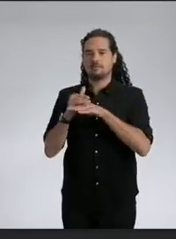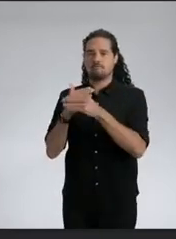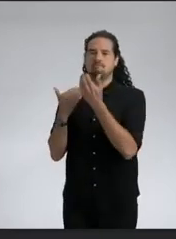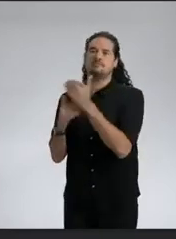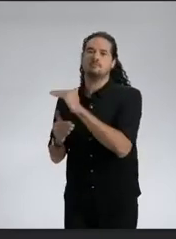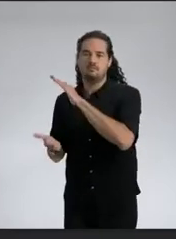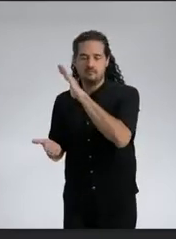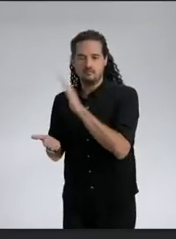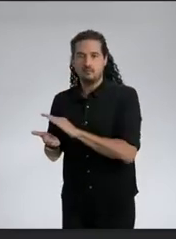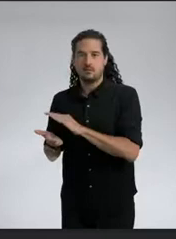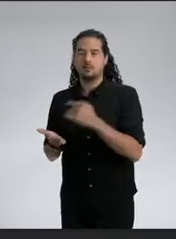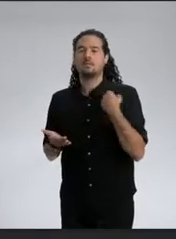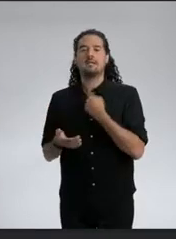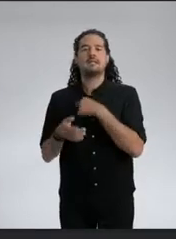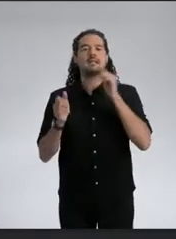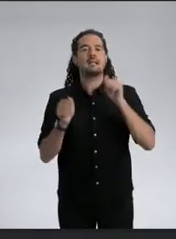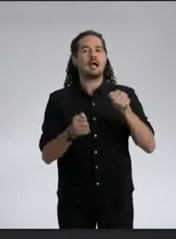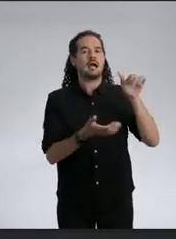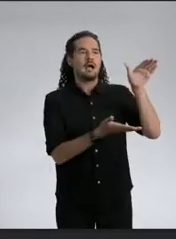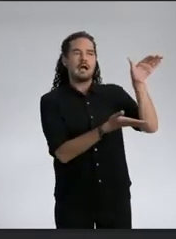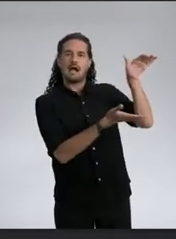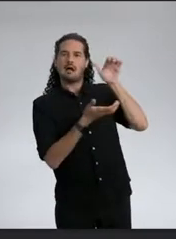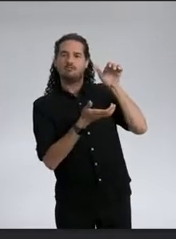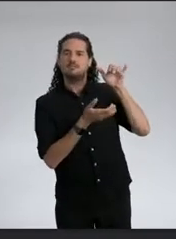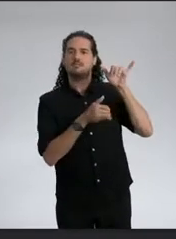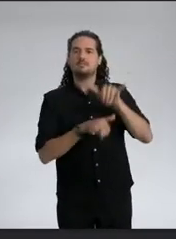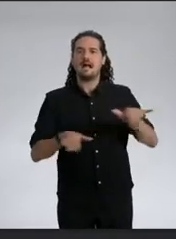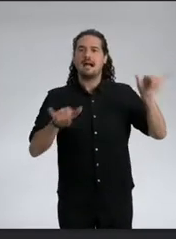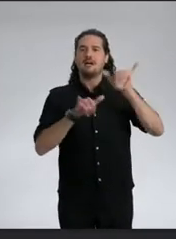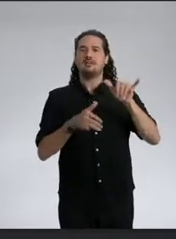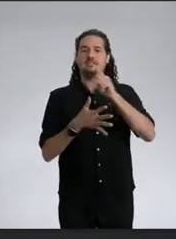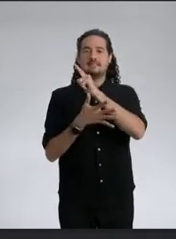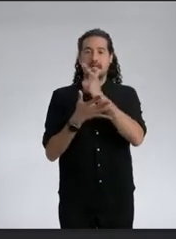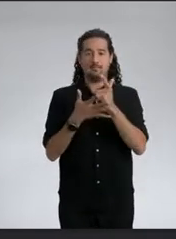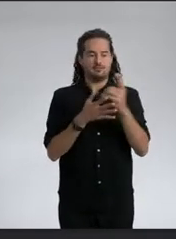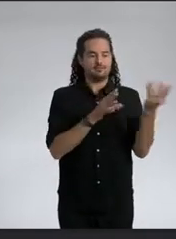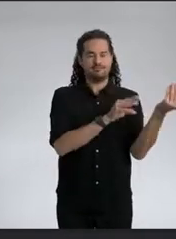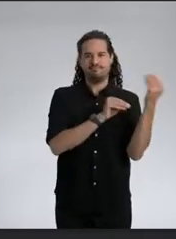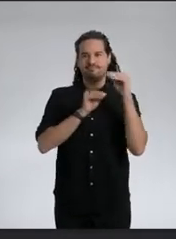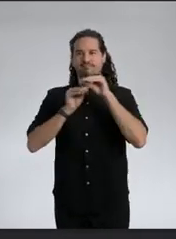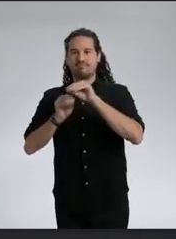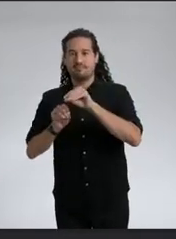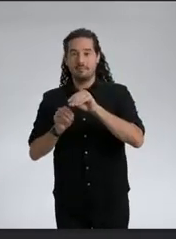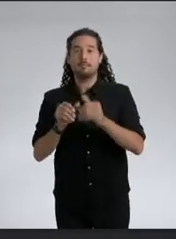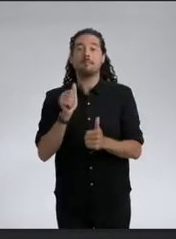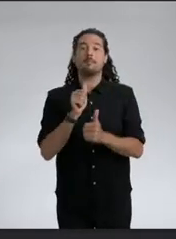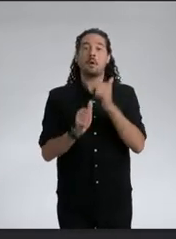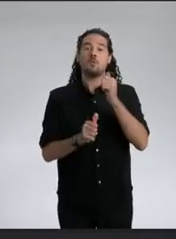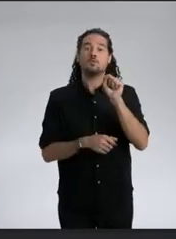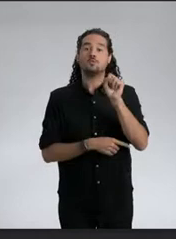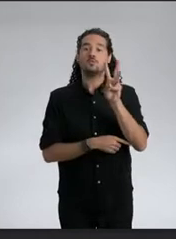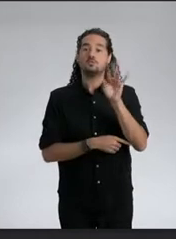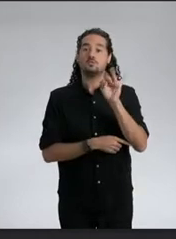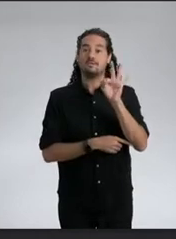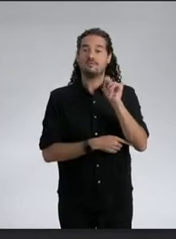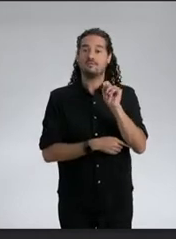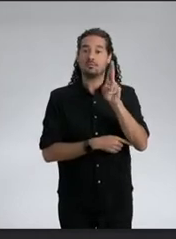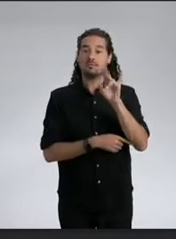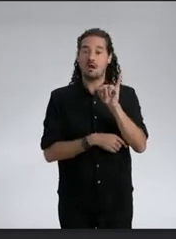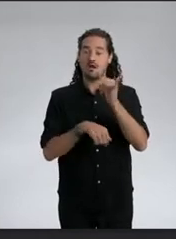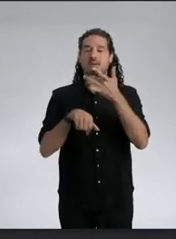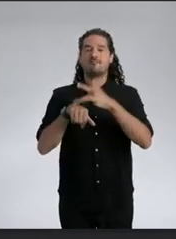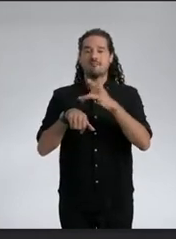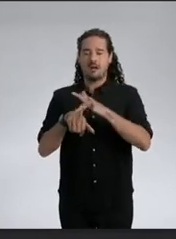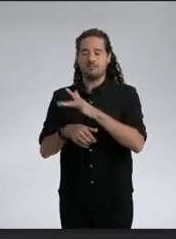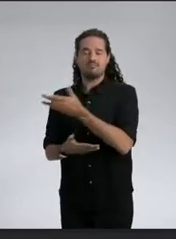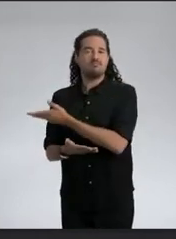implementation from the standard stepper. Most SwiftUI APIs are available across all platforms, but we're